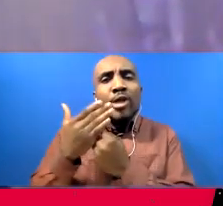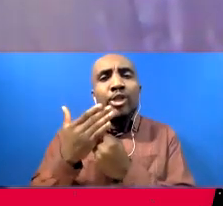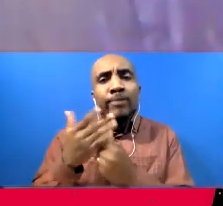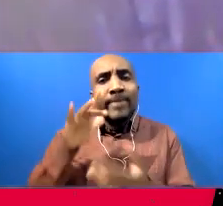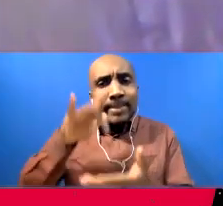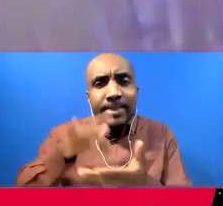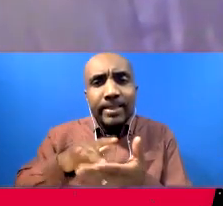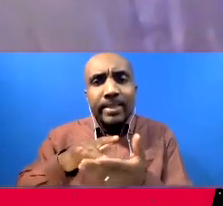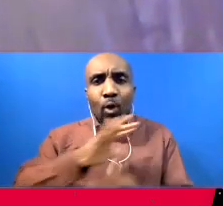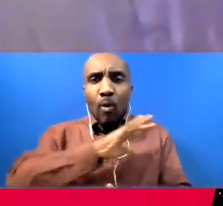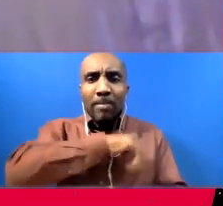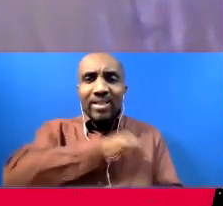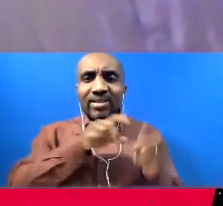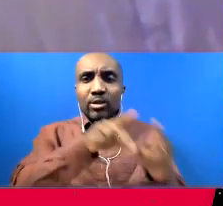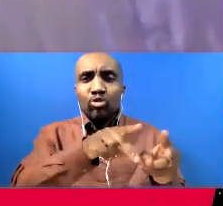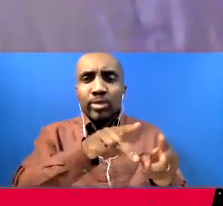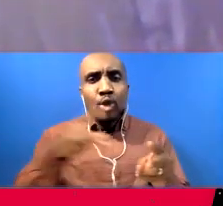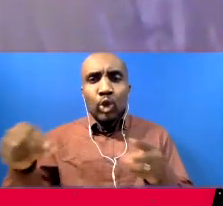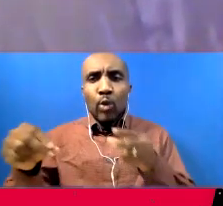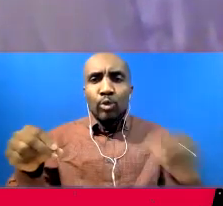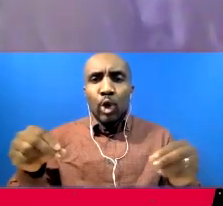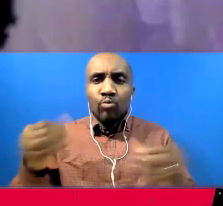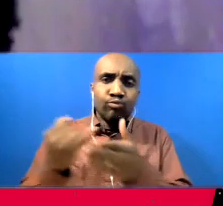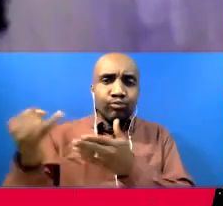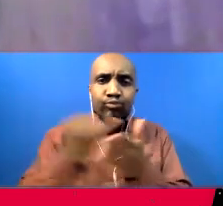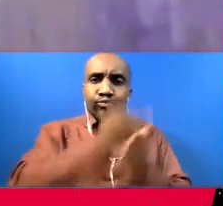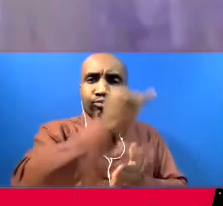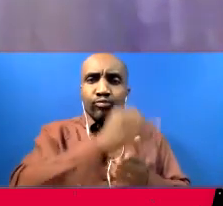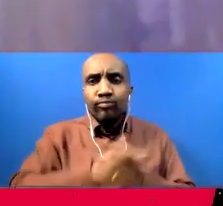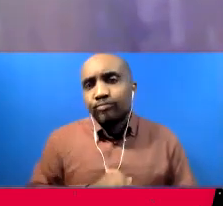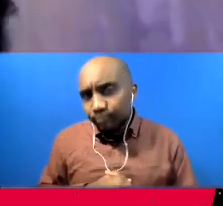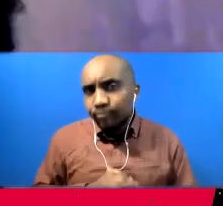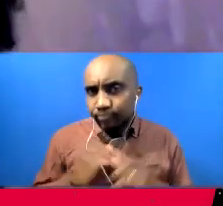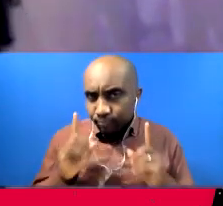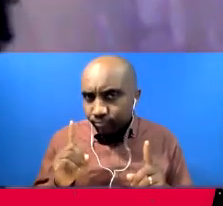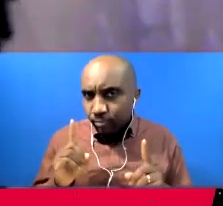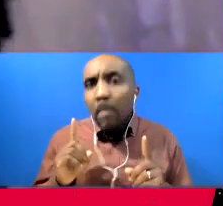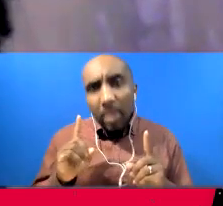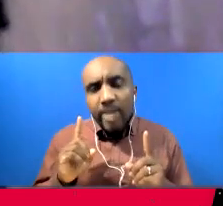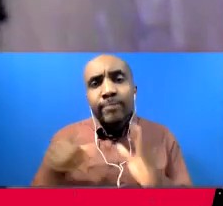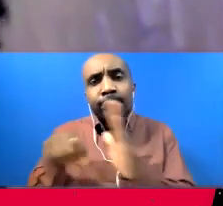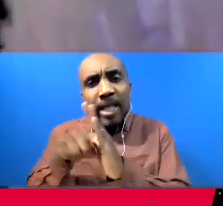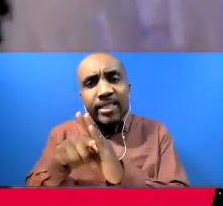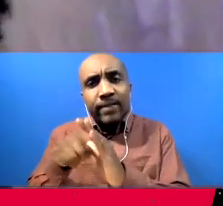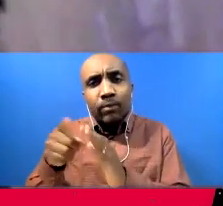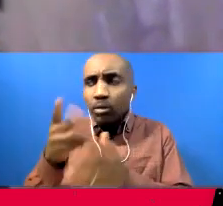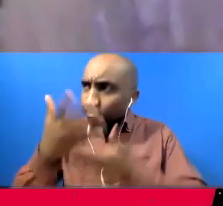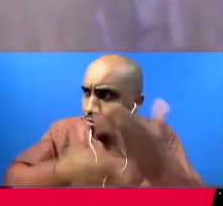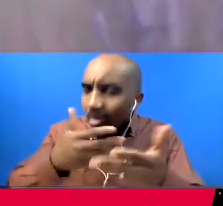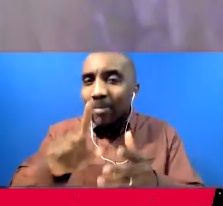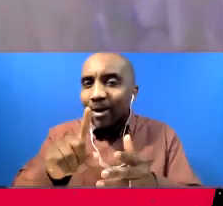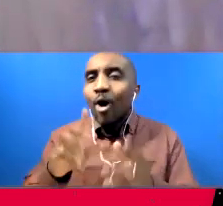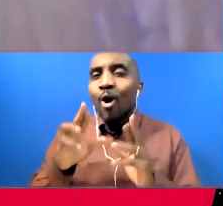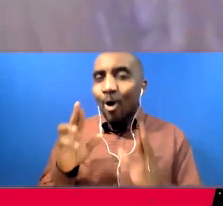our cities or on Palestine streets. Among all of this, however, there is still hope, because as long as there are